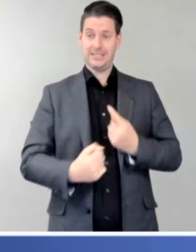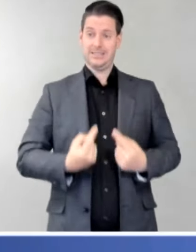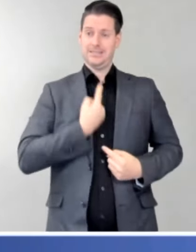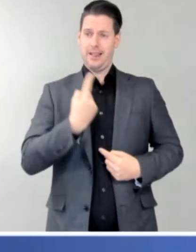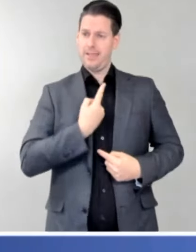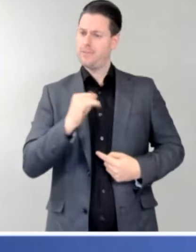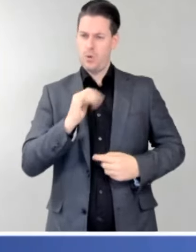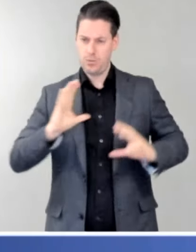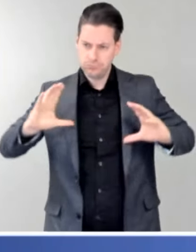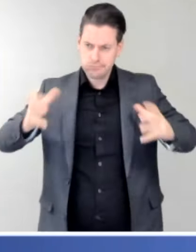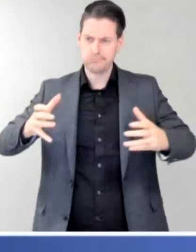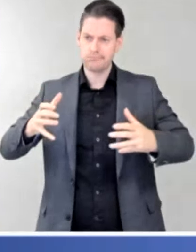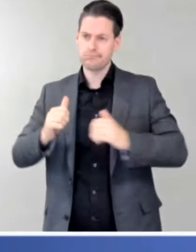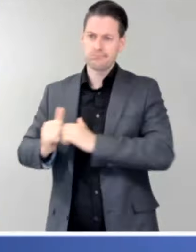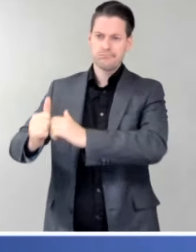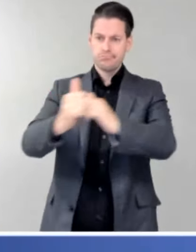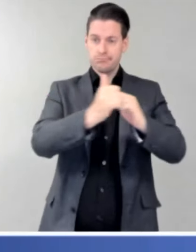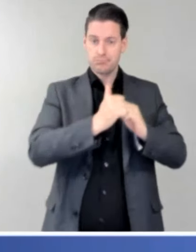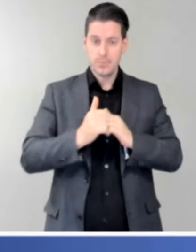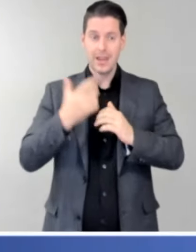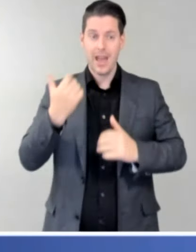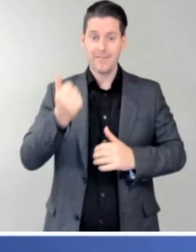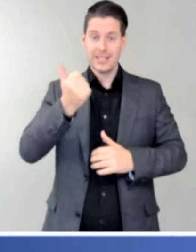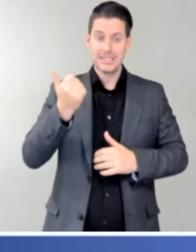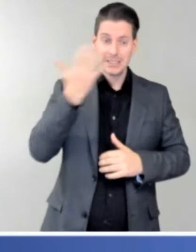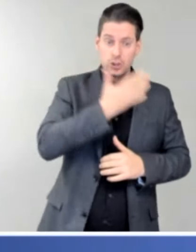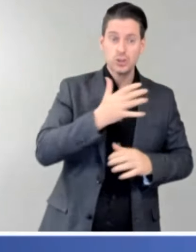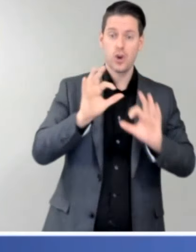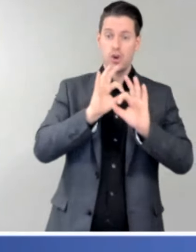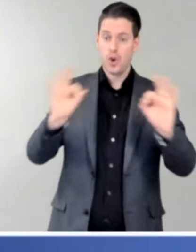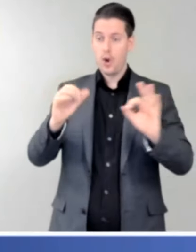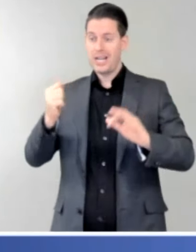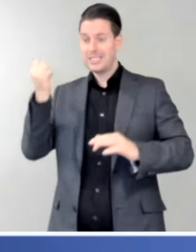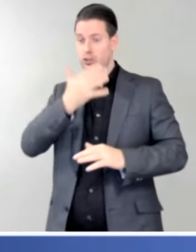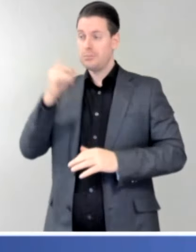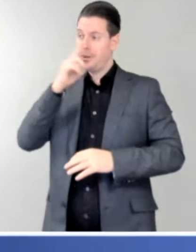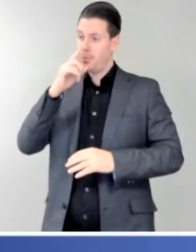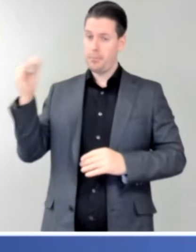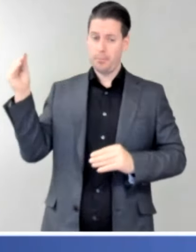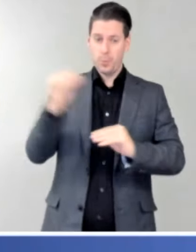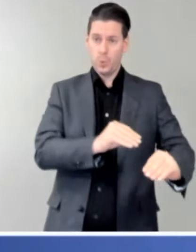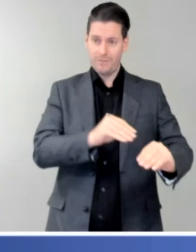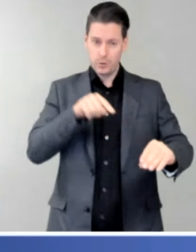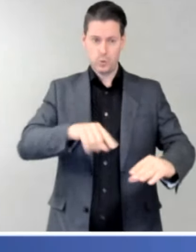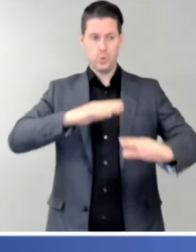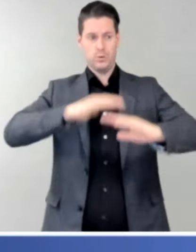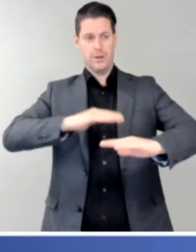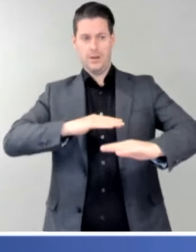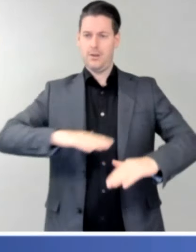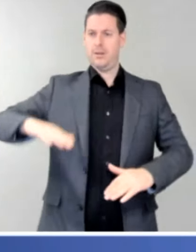and non-Indigenous people from around the nation, the country and the world who have come to live on Ngunnawal land. I'd like to acknowledge and welcome you